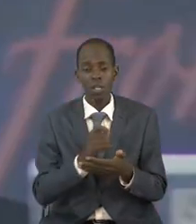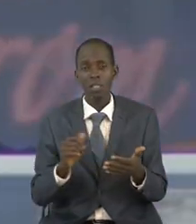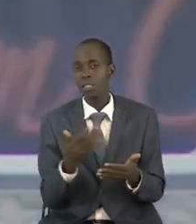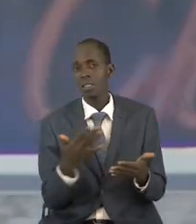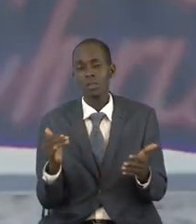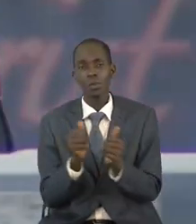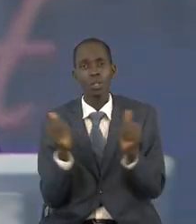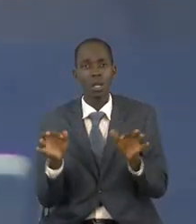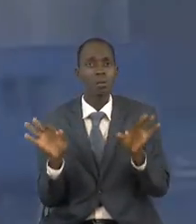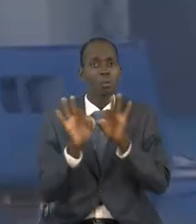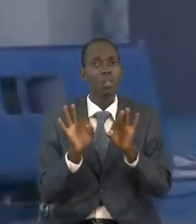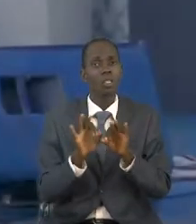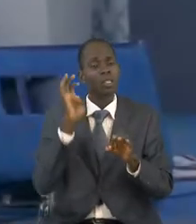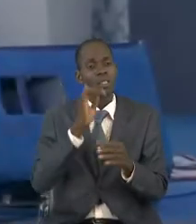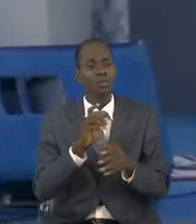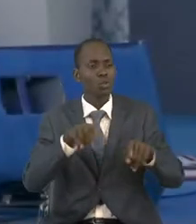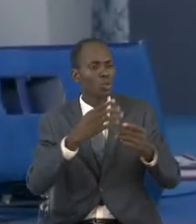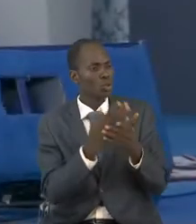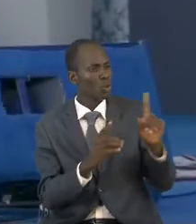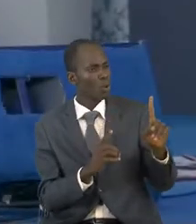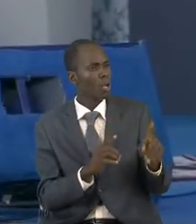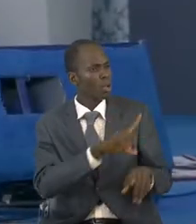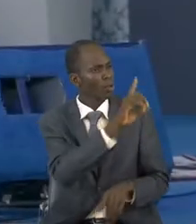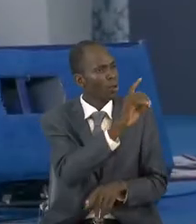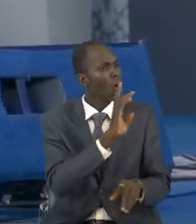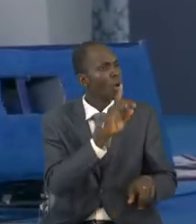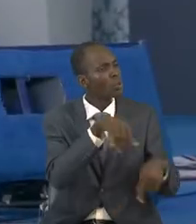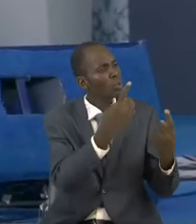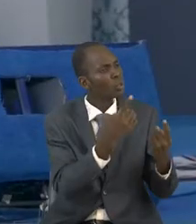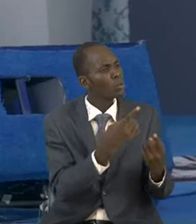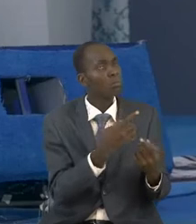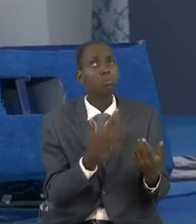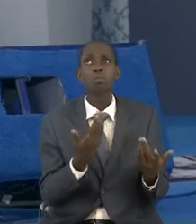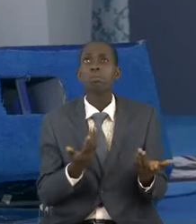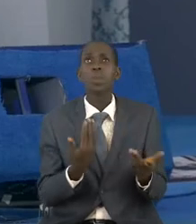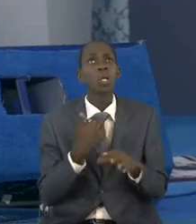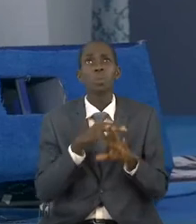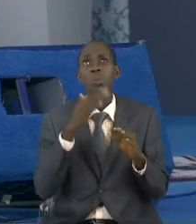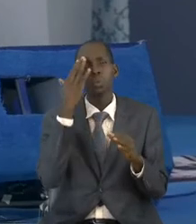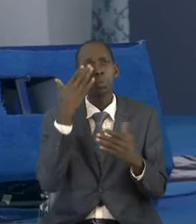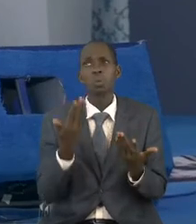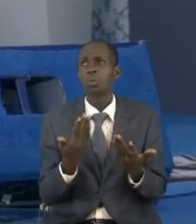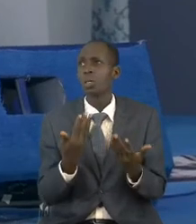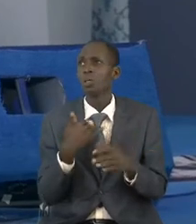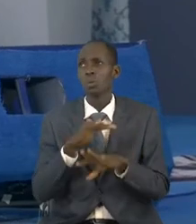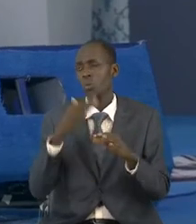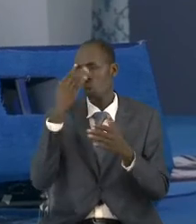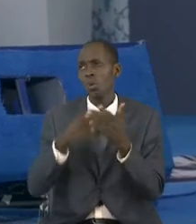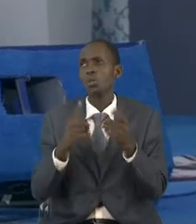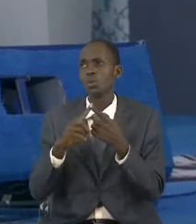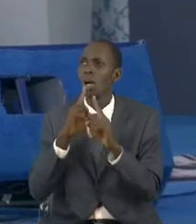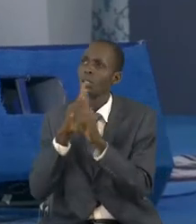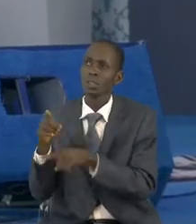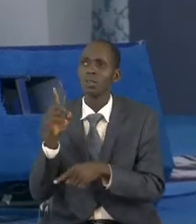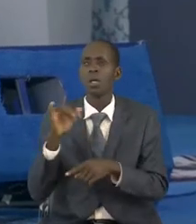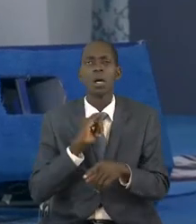walking. It's going somewhere. Where are you going? Really, I don't know. I don't know what to tell you. I'm just